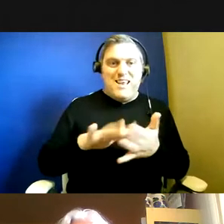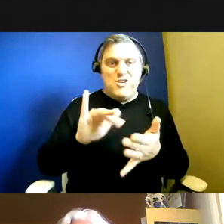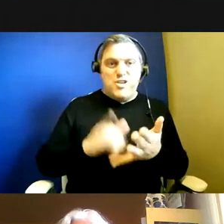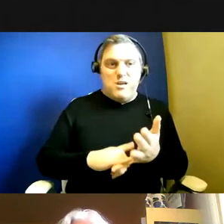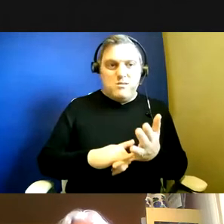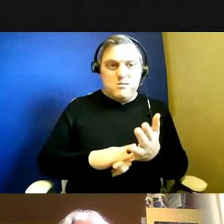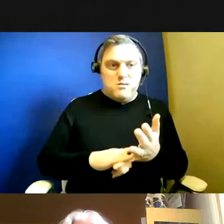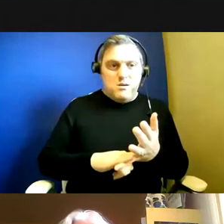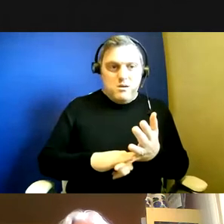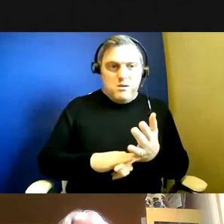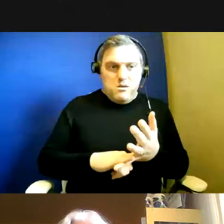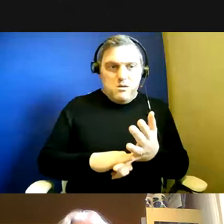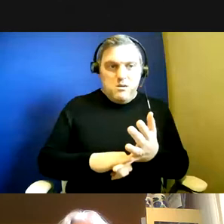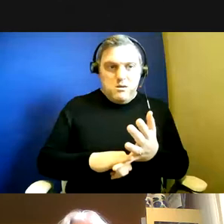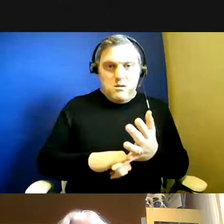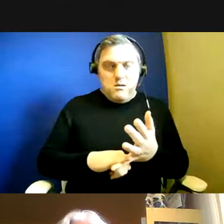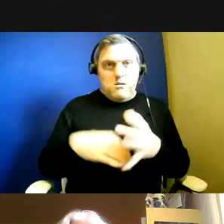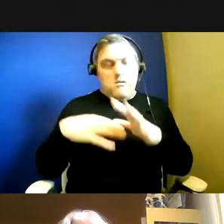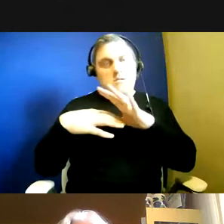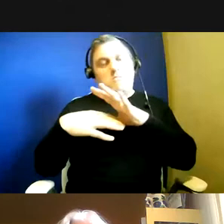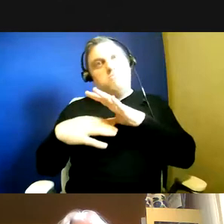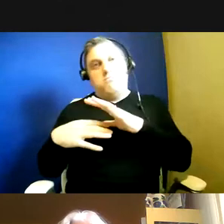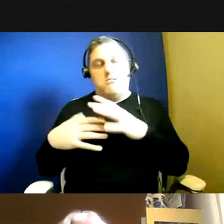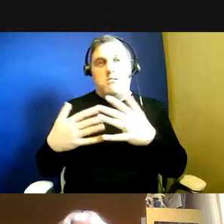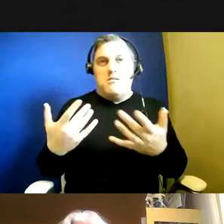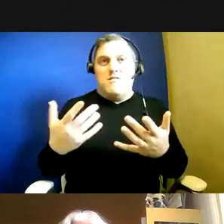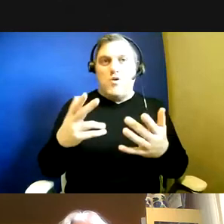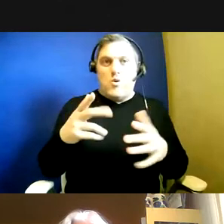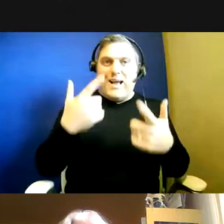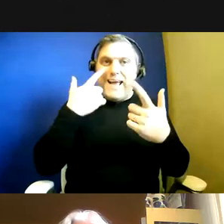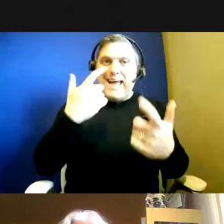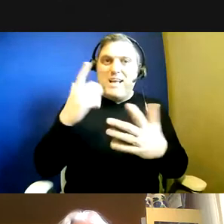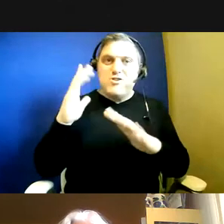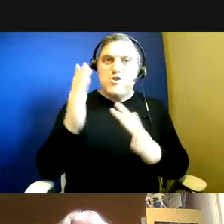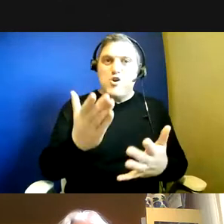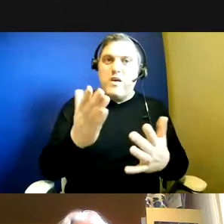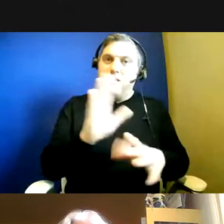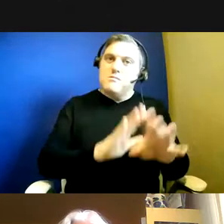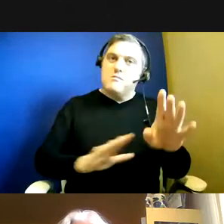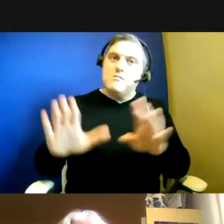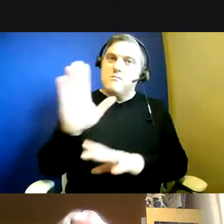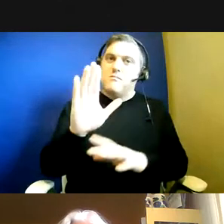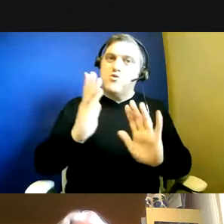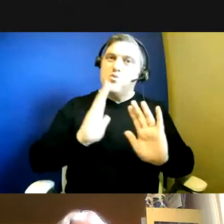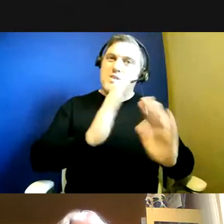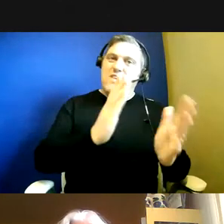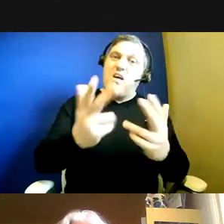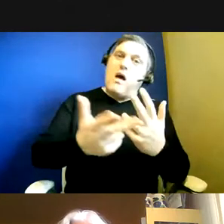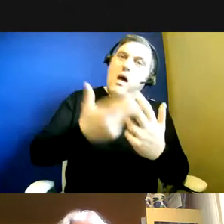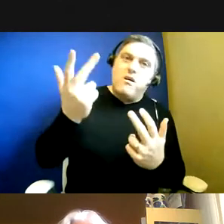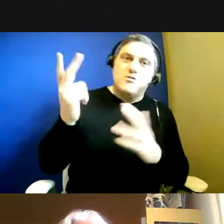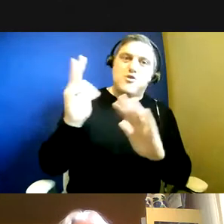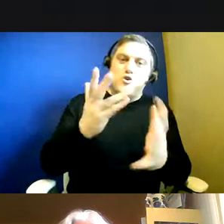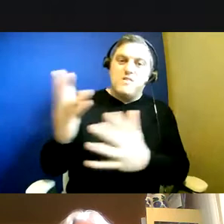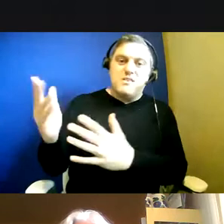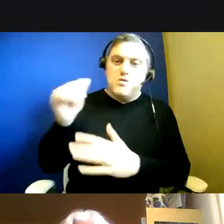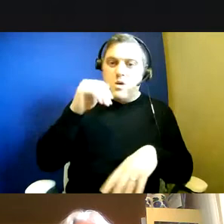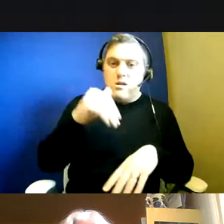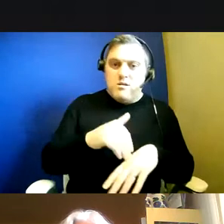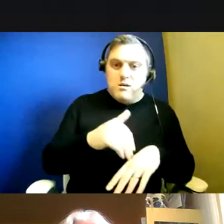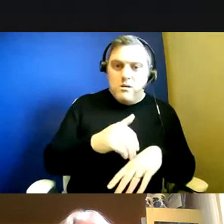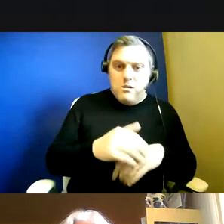on on our care services? So I assume other, you know, in terms of delivering other aspects.